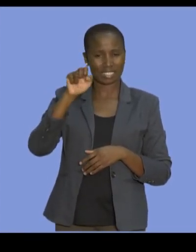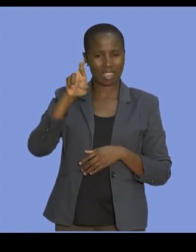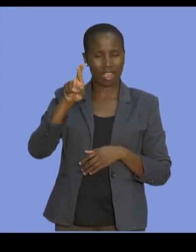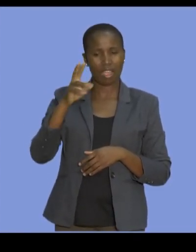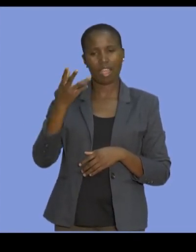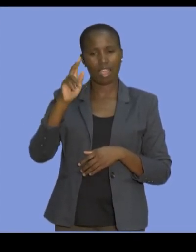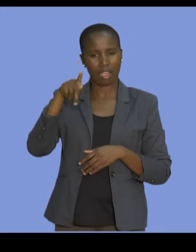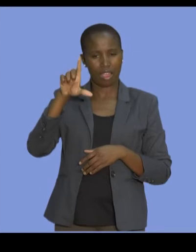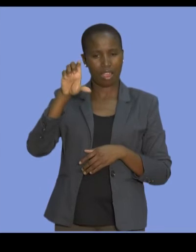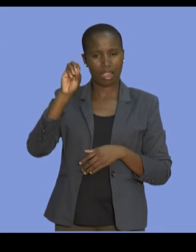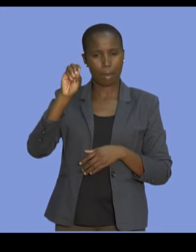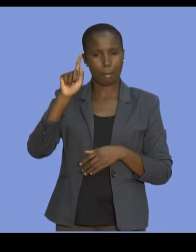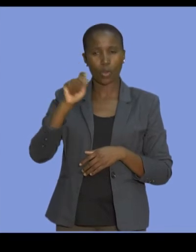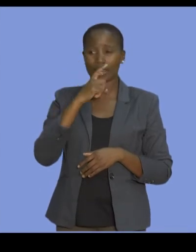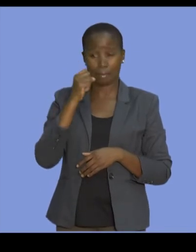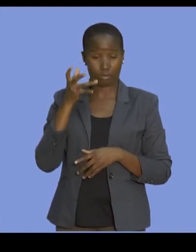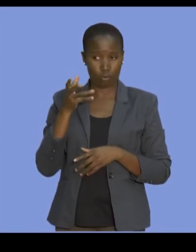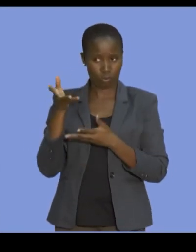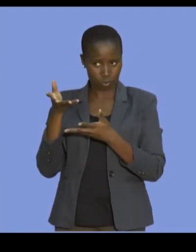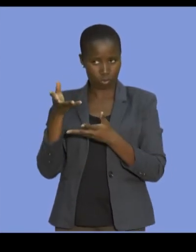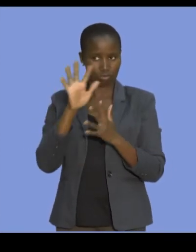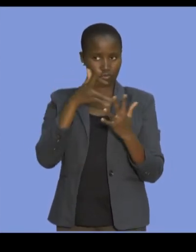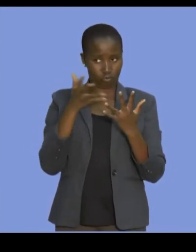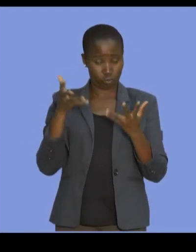value. This is our whisker plot.